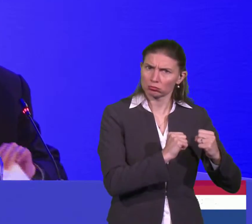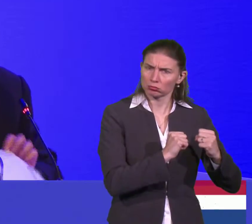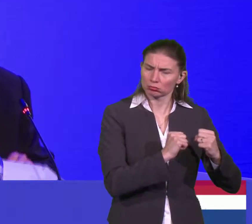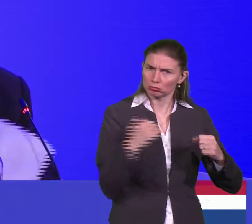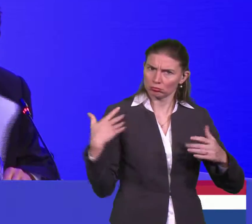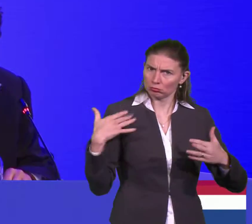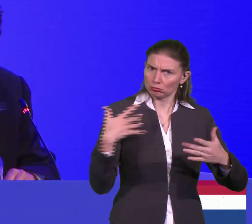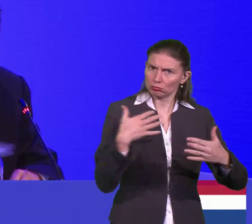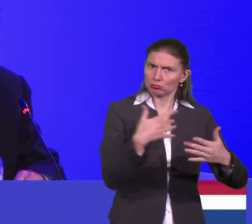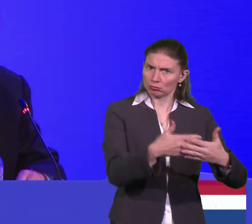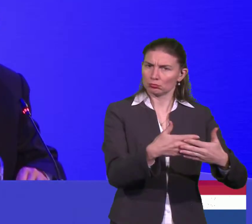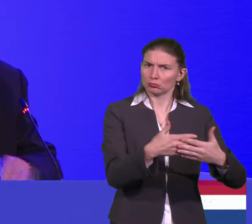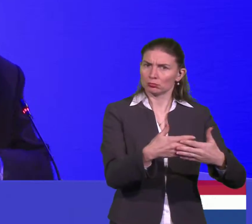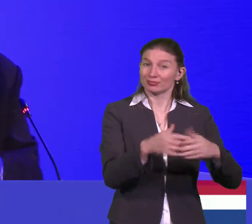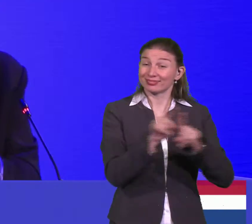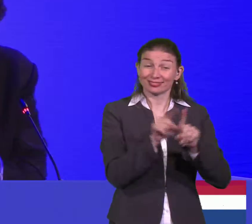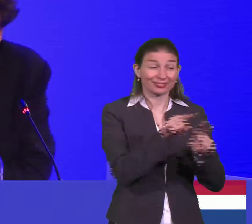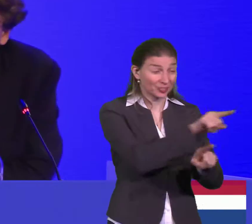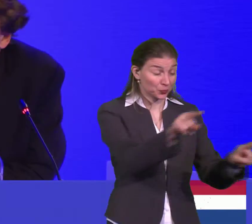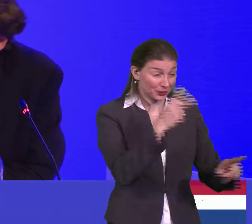around migration.